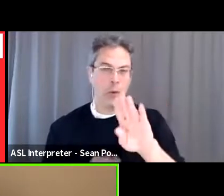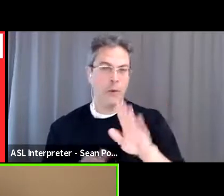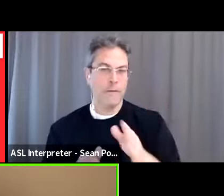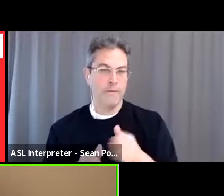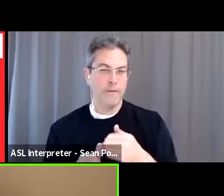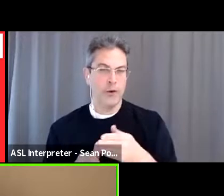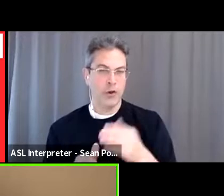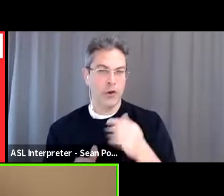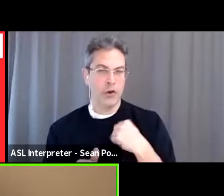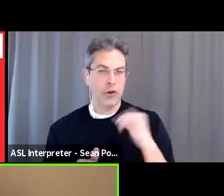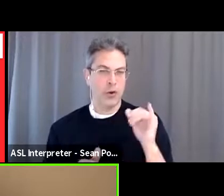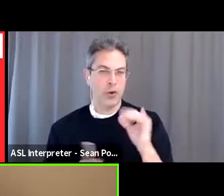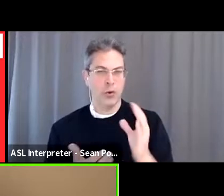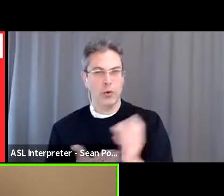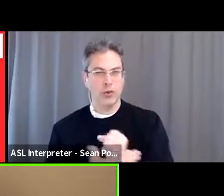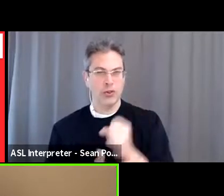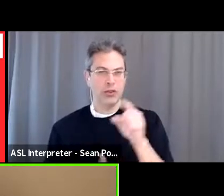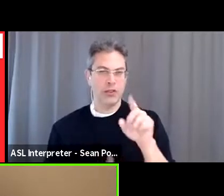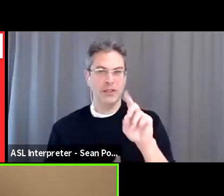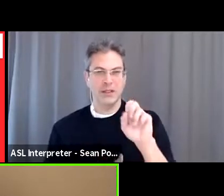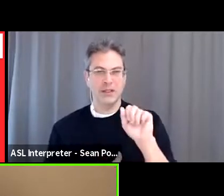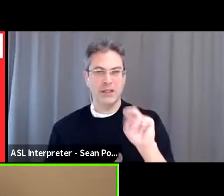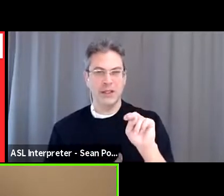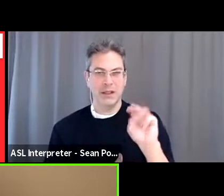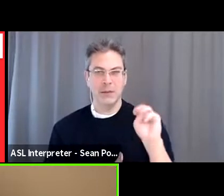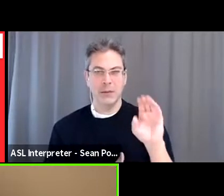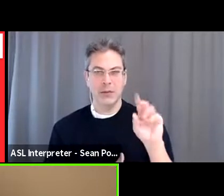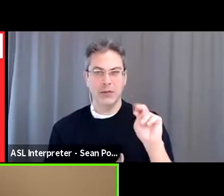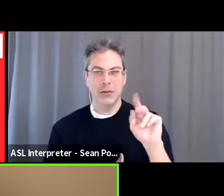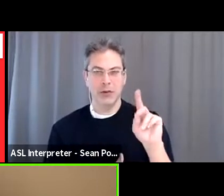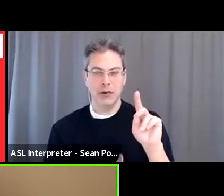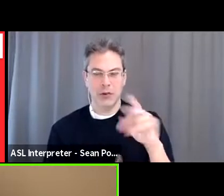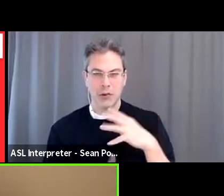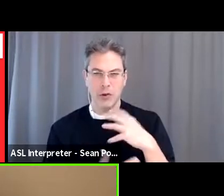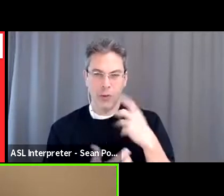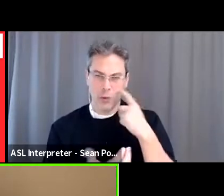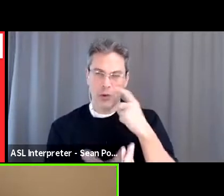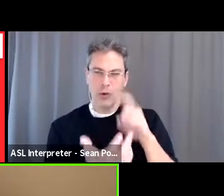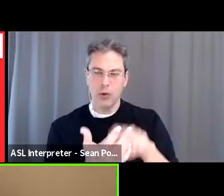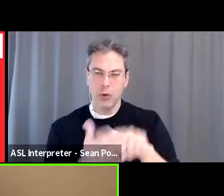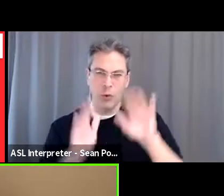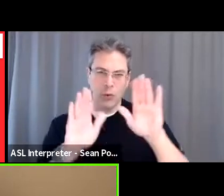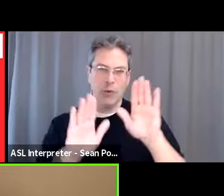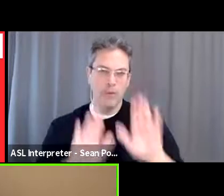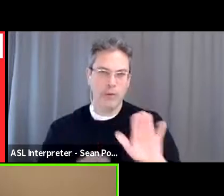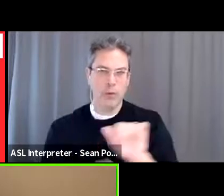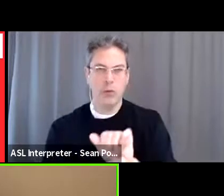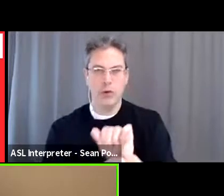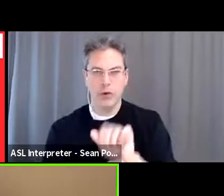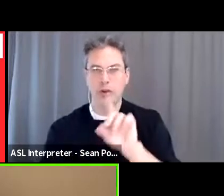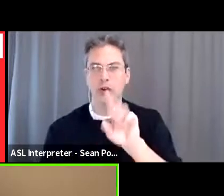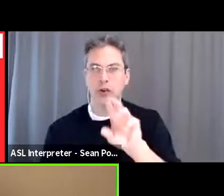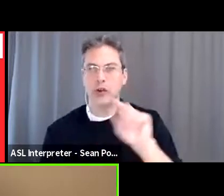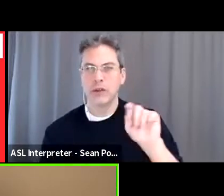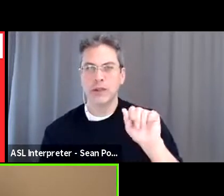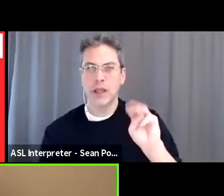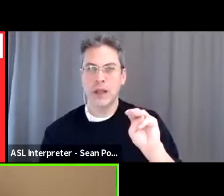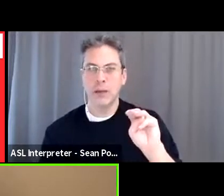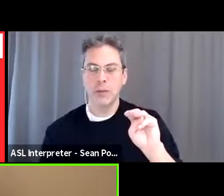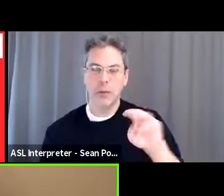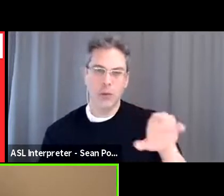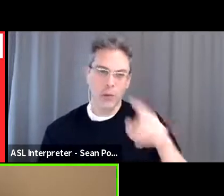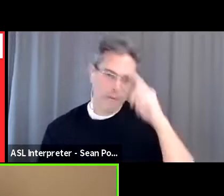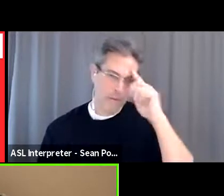you, Dean MacDonald, in just acknowledging the terrific work that Dr. Tam is doing on behalf of all Canadians. And